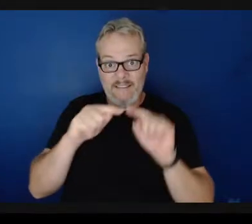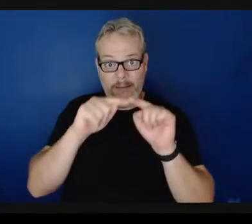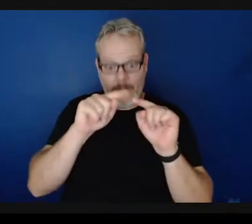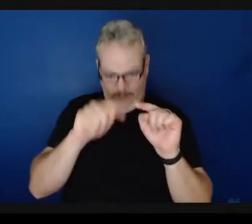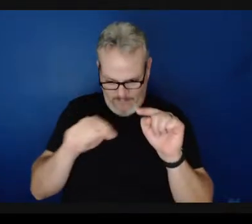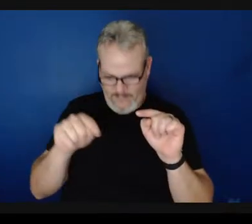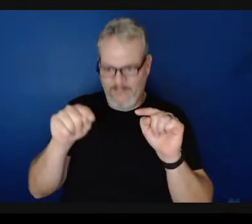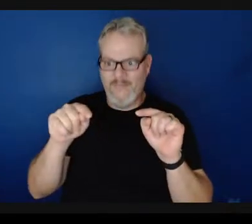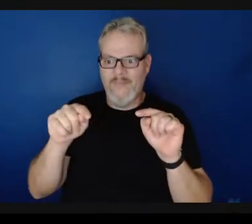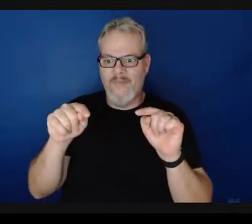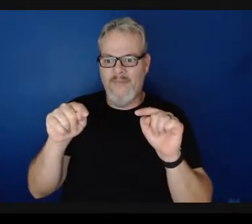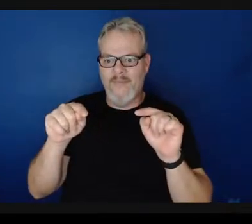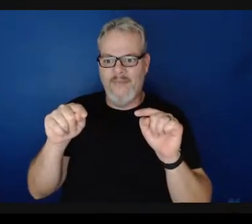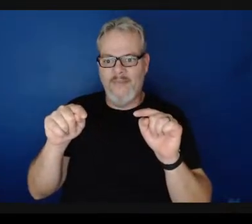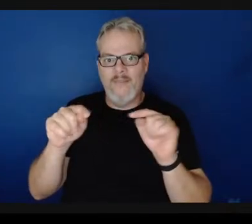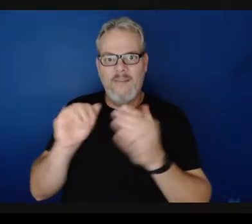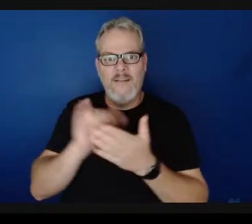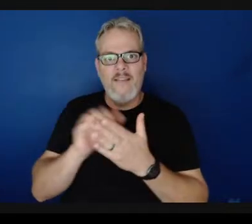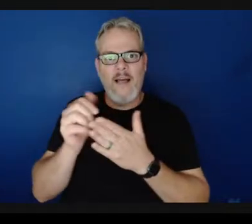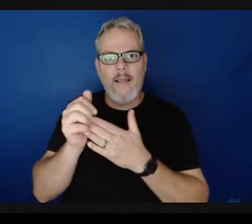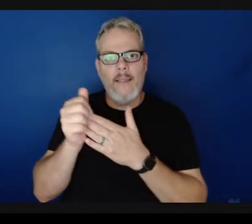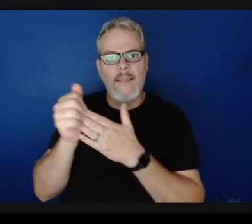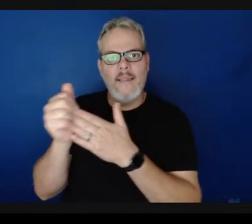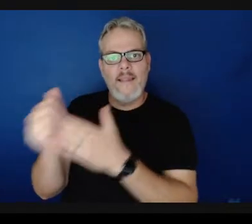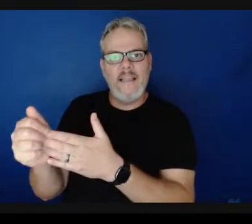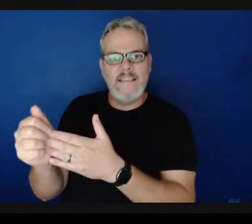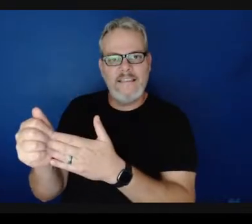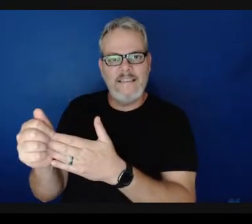right, that leads us to our